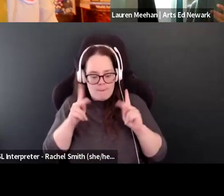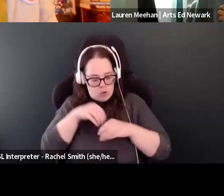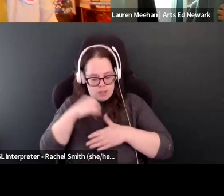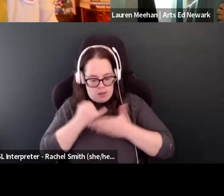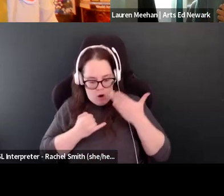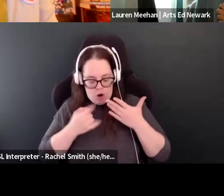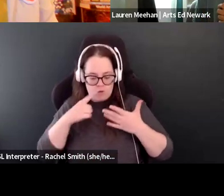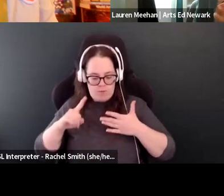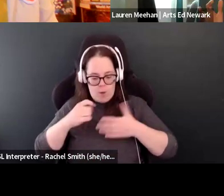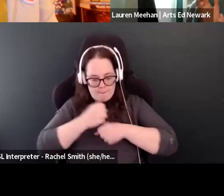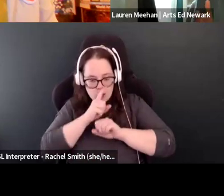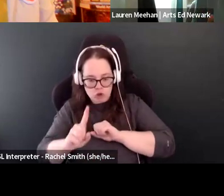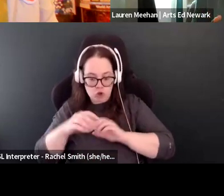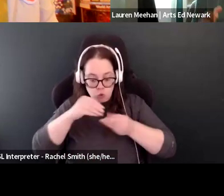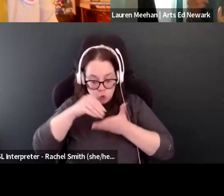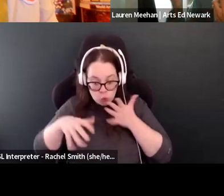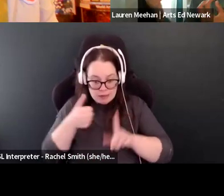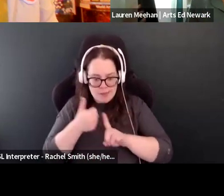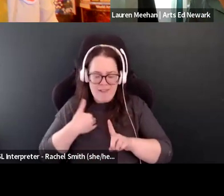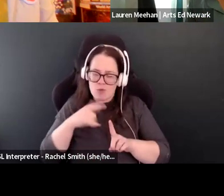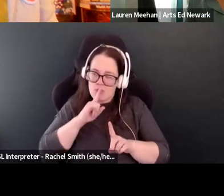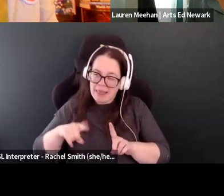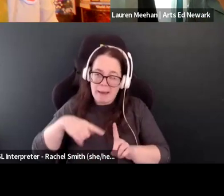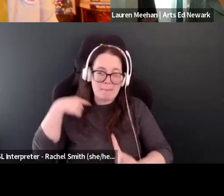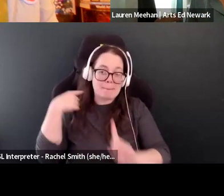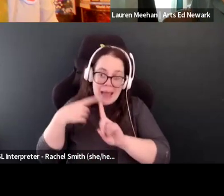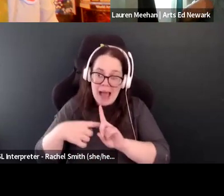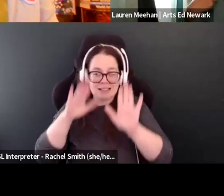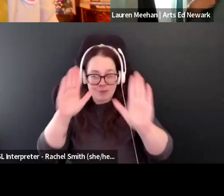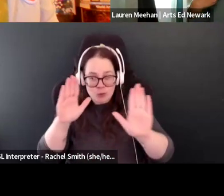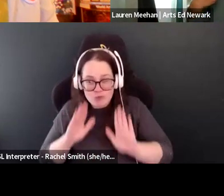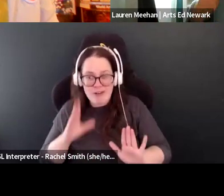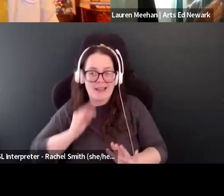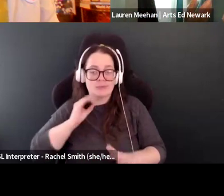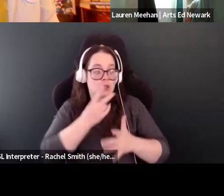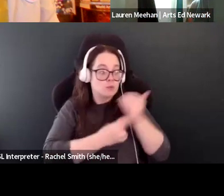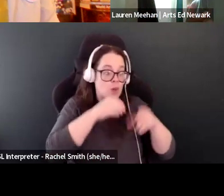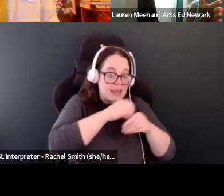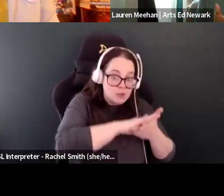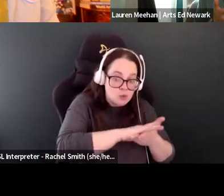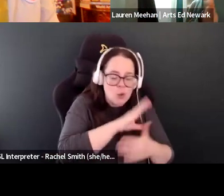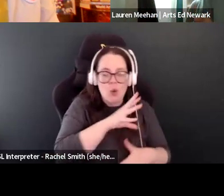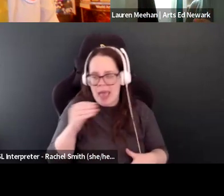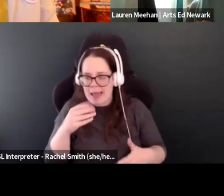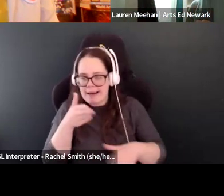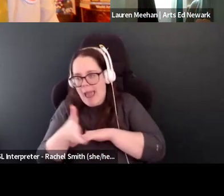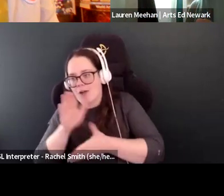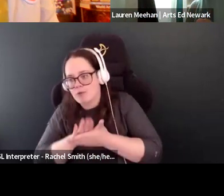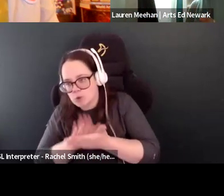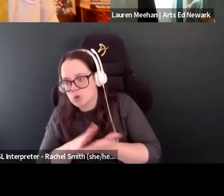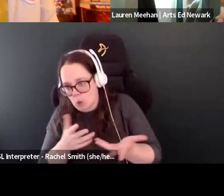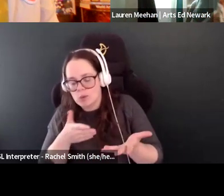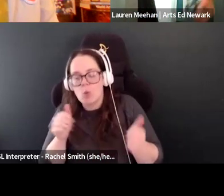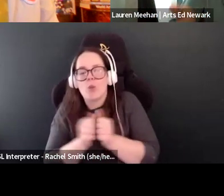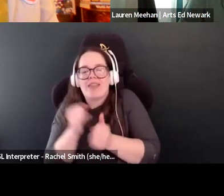positive experience in school and after school programs through the arts, and sort of using that as another